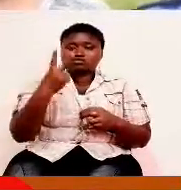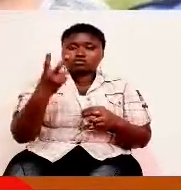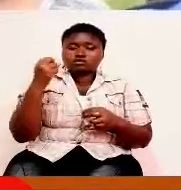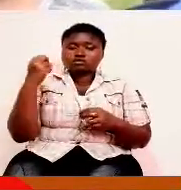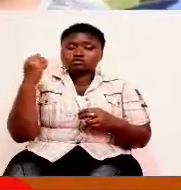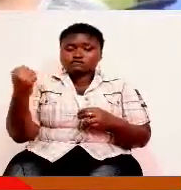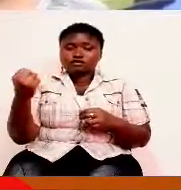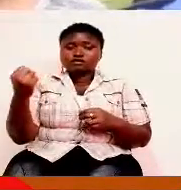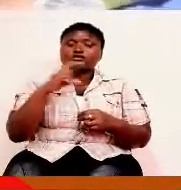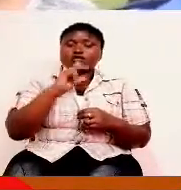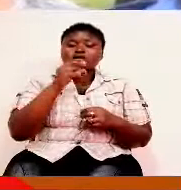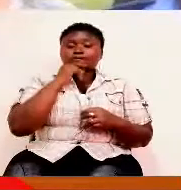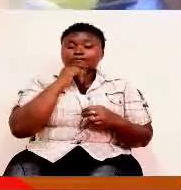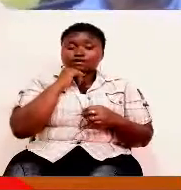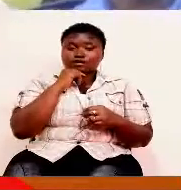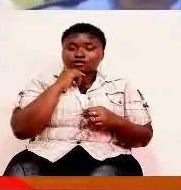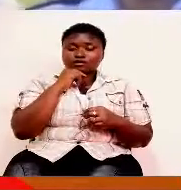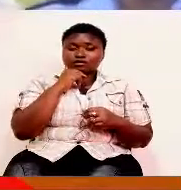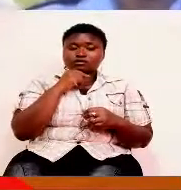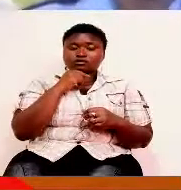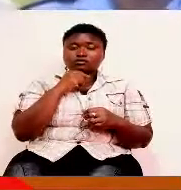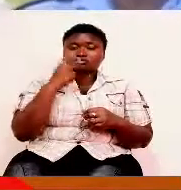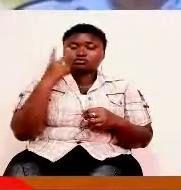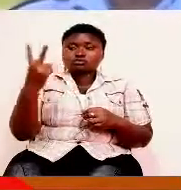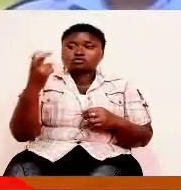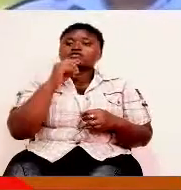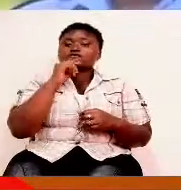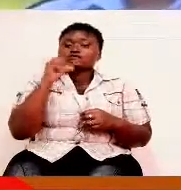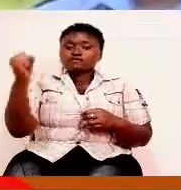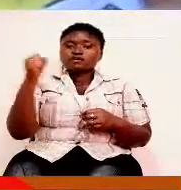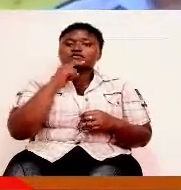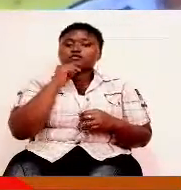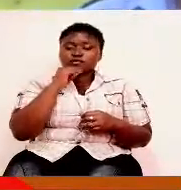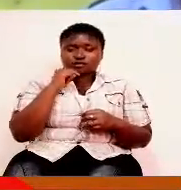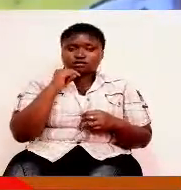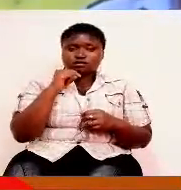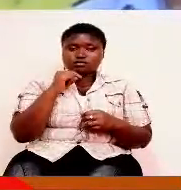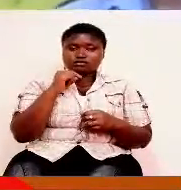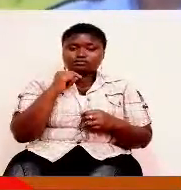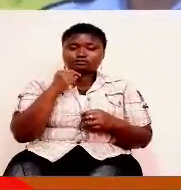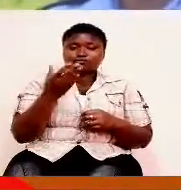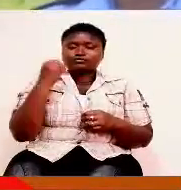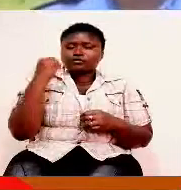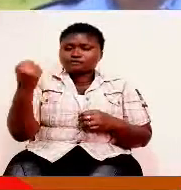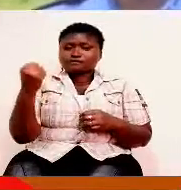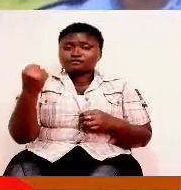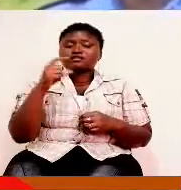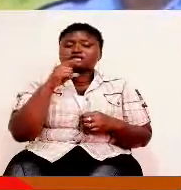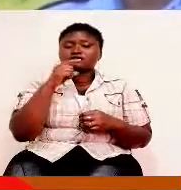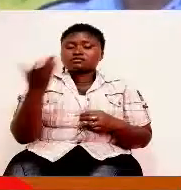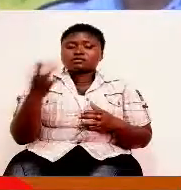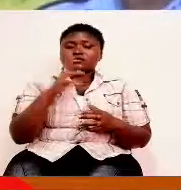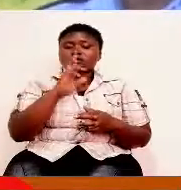25 are men. 25 cases of suicide are men. And 5 cases